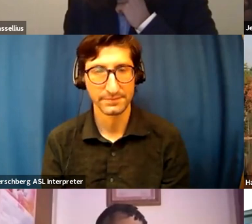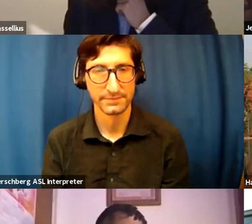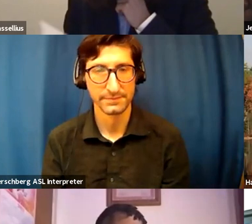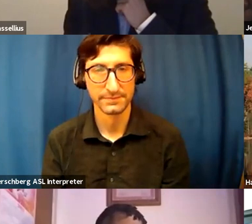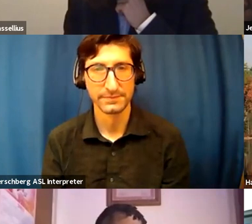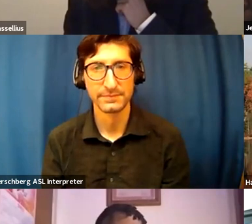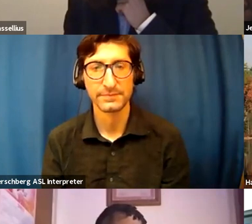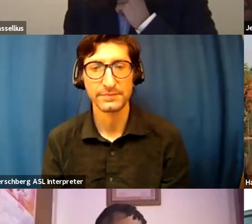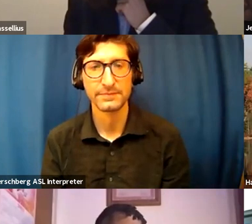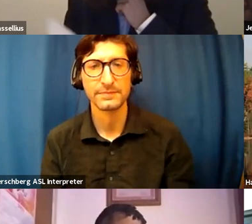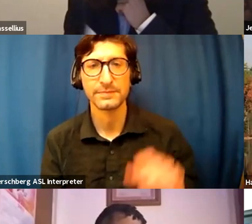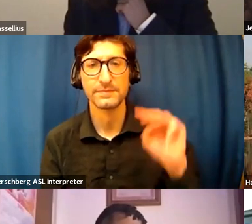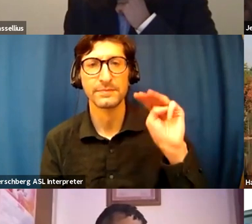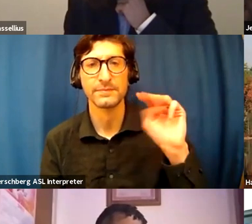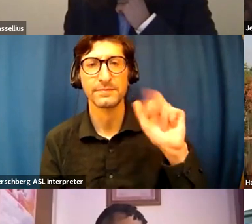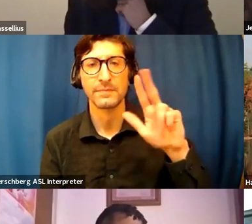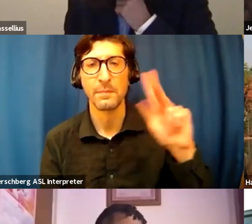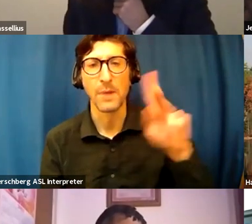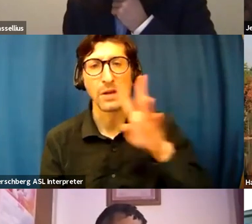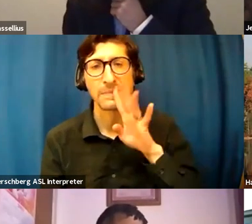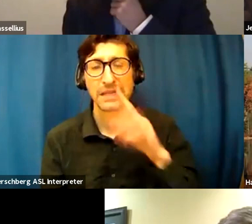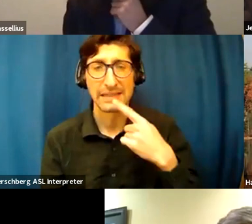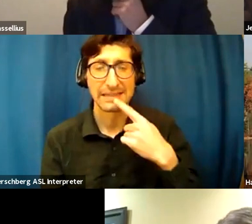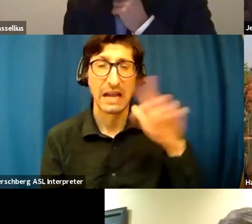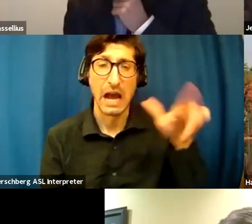V is just restarting her computer, so she's unavailable for the intro.